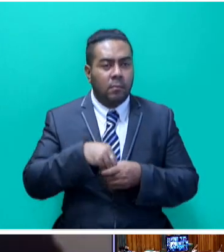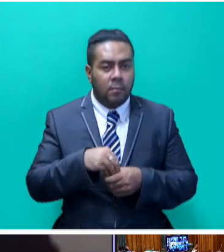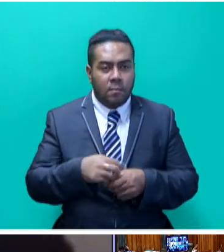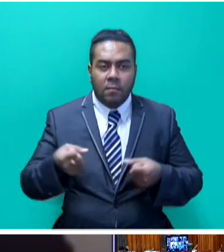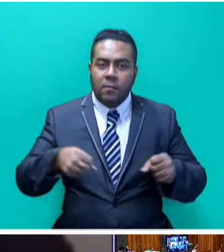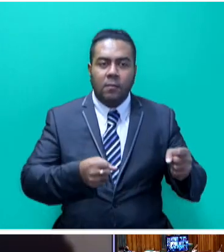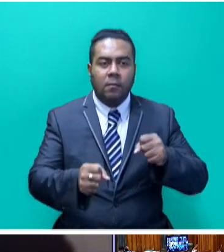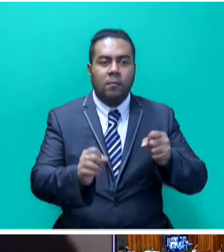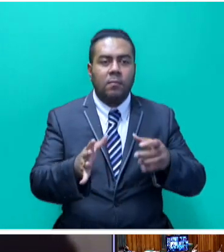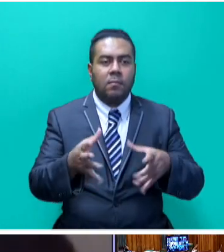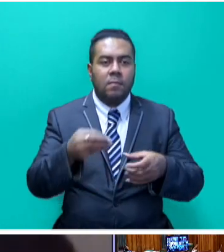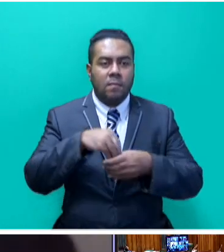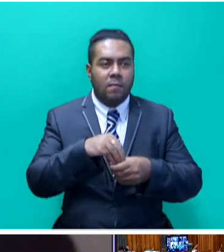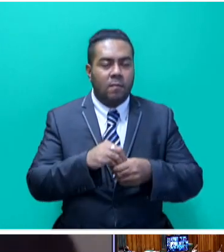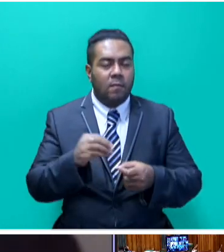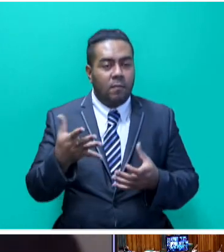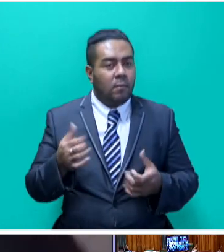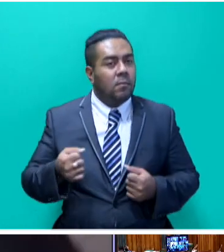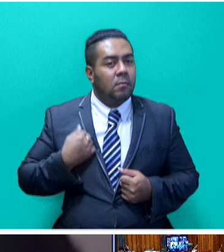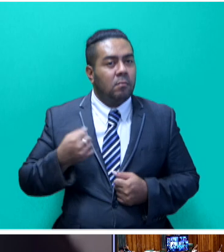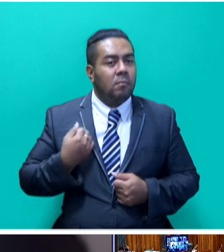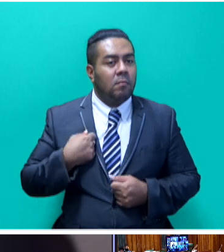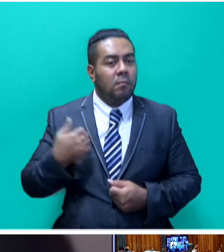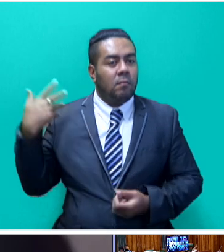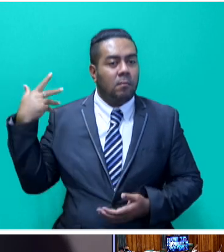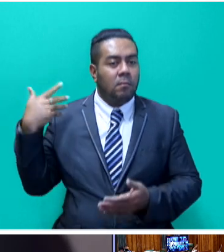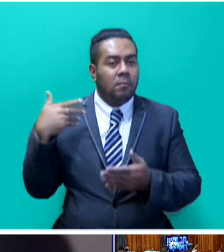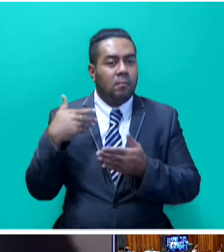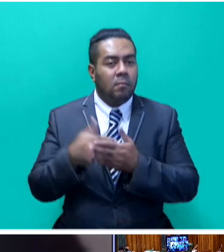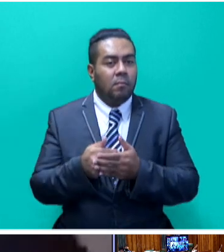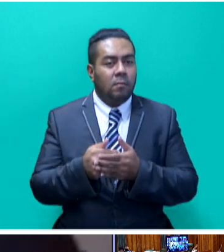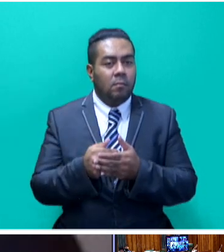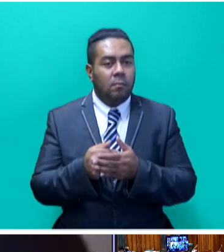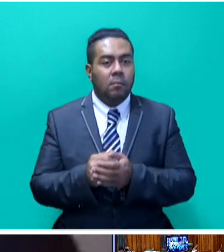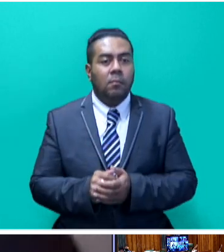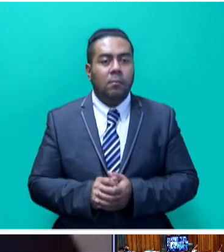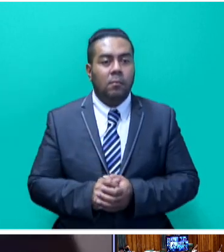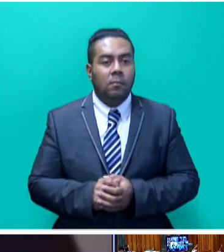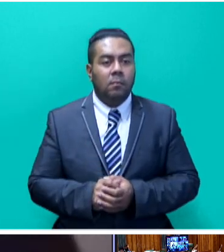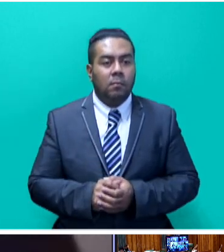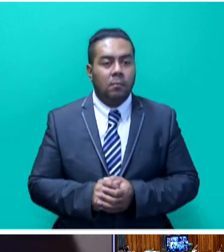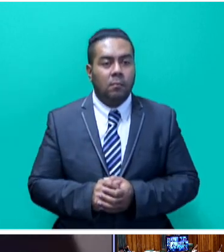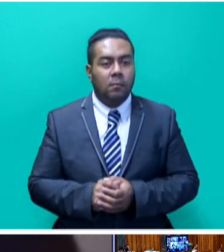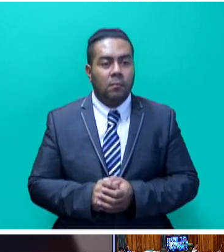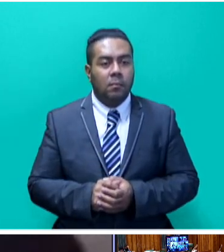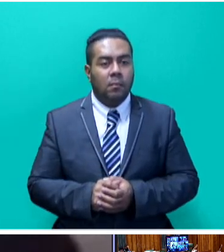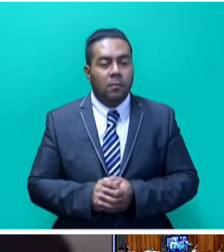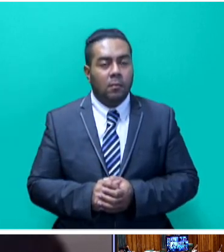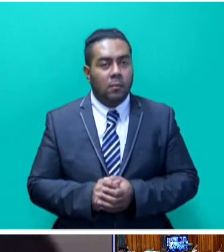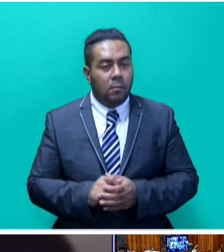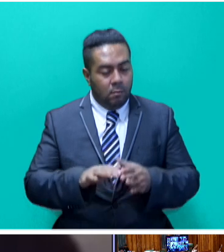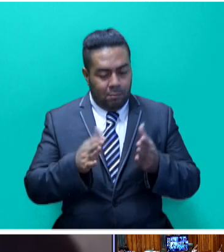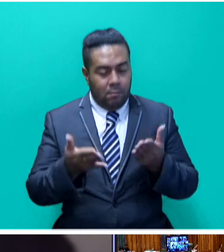are built on the pillars of survival and long-term continuity, utility subsidies, regulatory